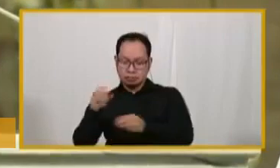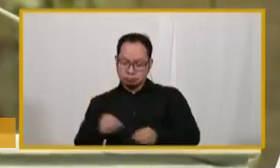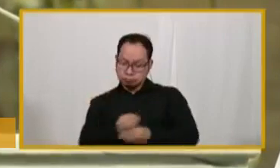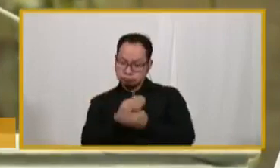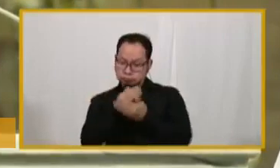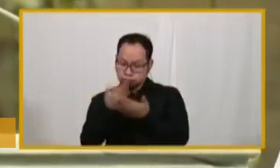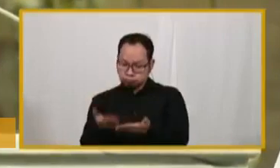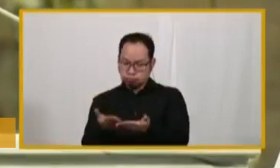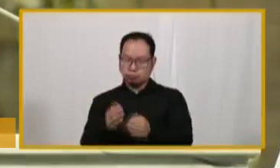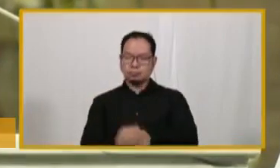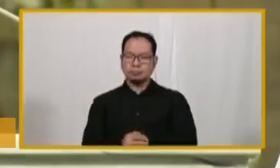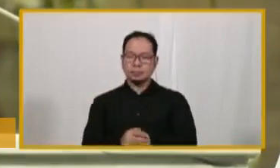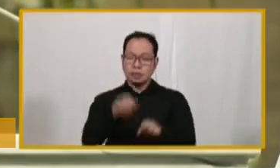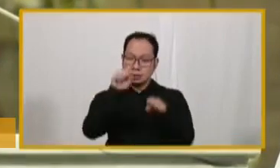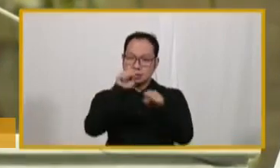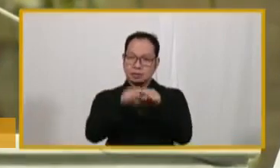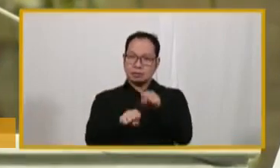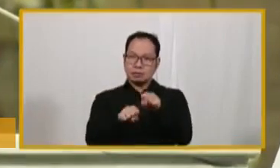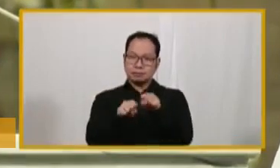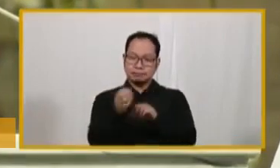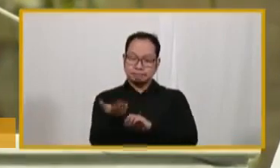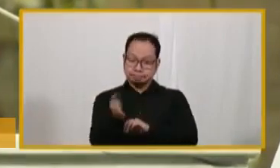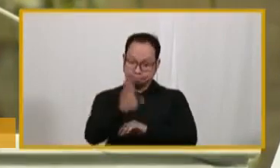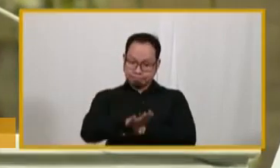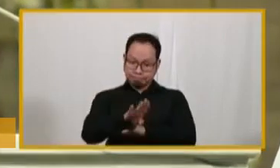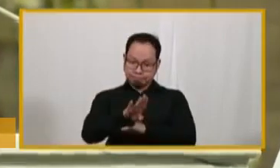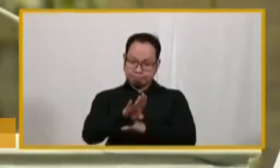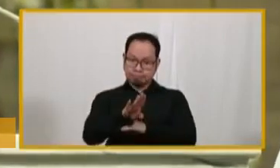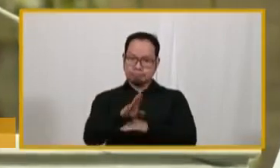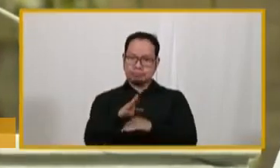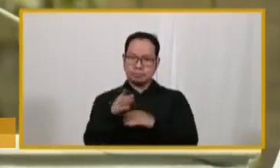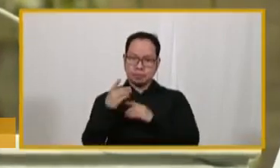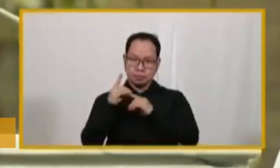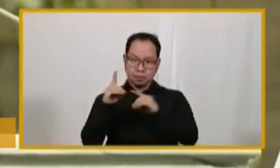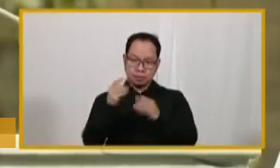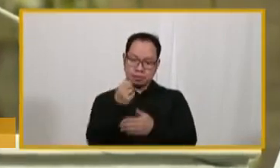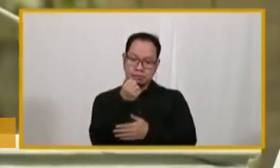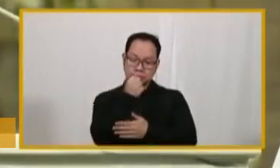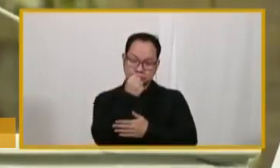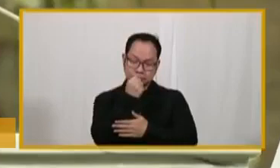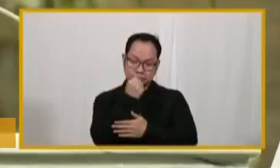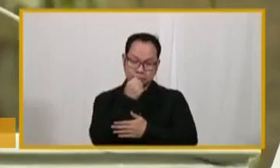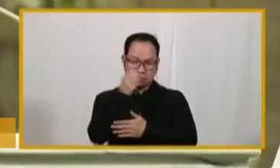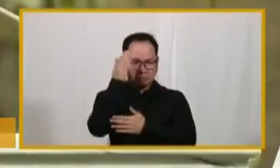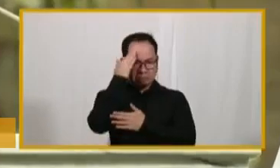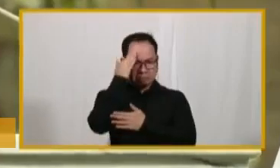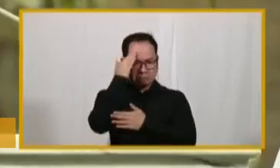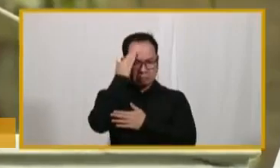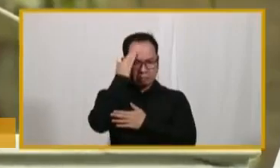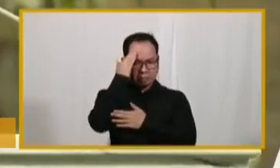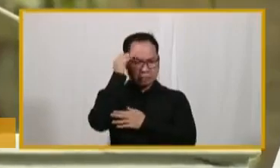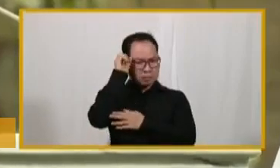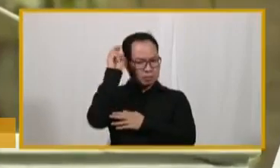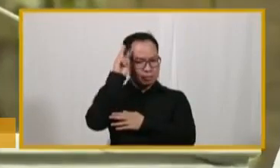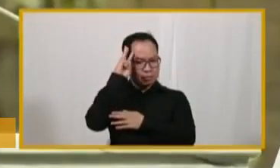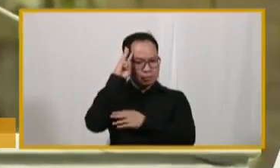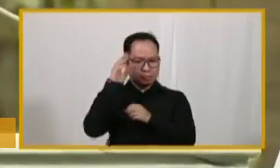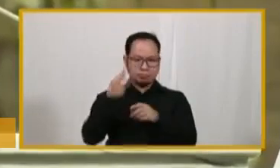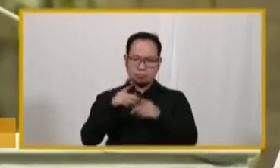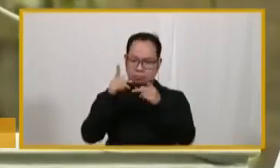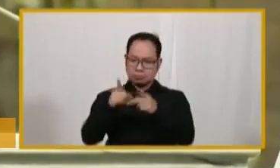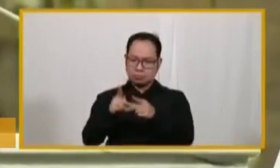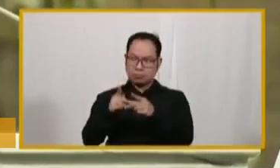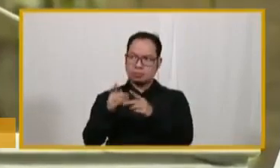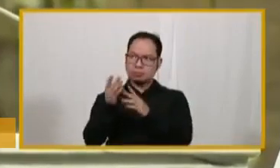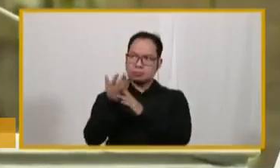over. So, during supper, fully aware that the Father had put everything into his